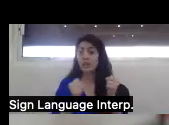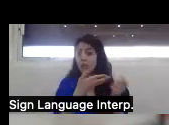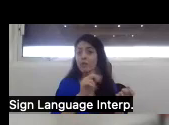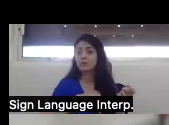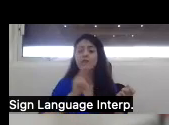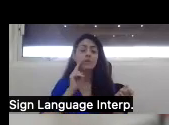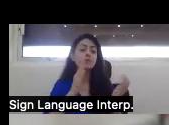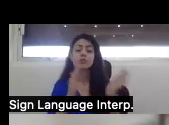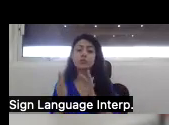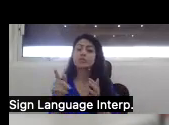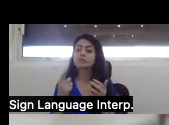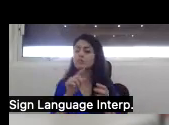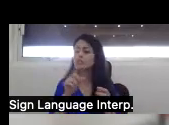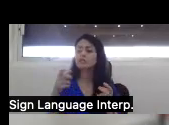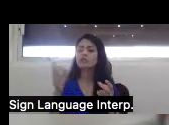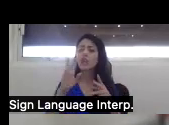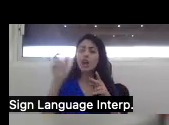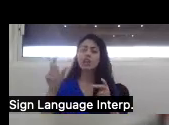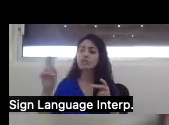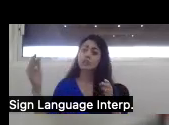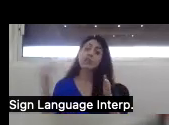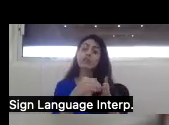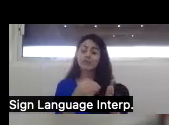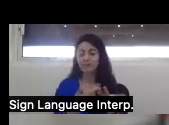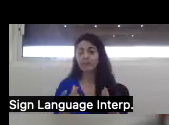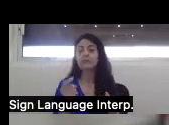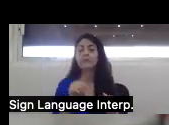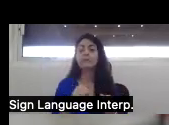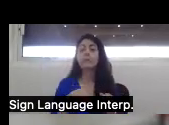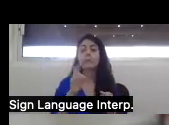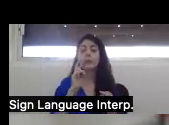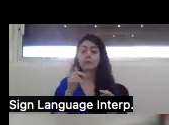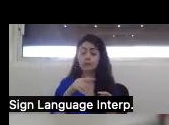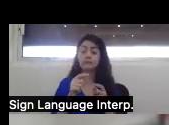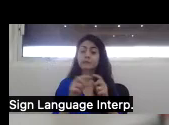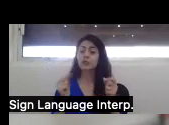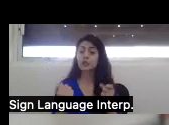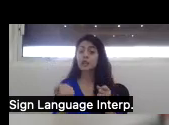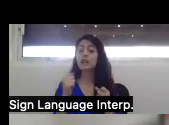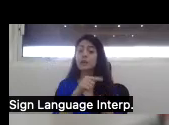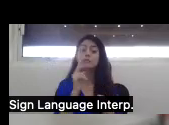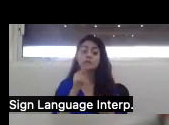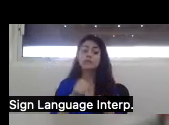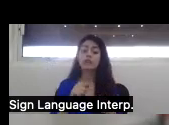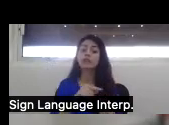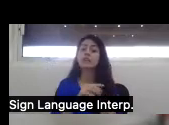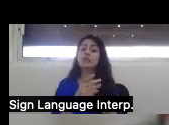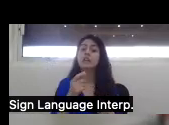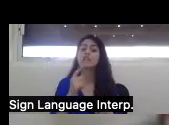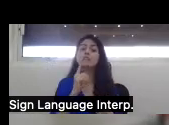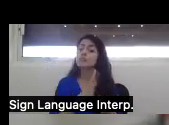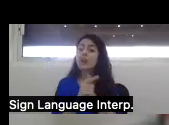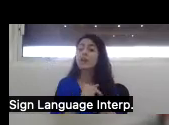to integrate, to work towards social inclusion, which is extremely critical, inclusion through work and through education. So the Vocational